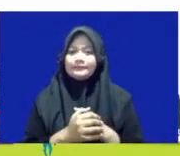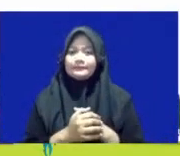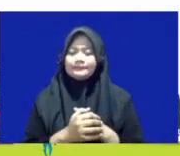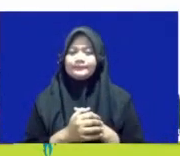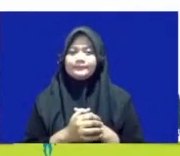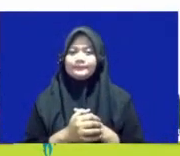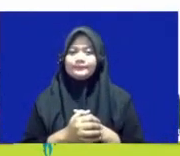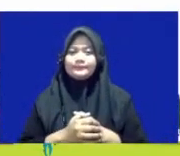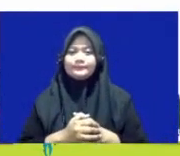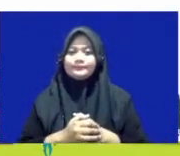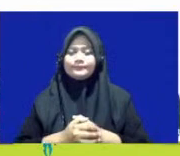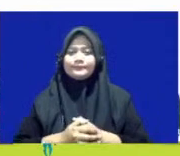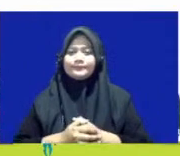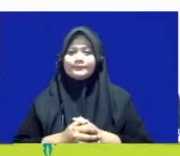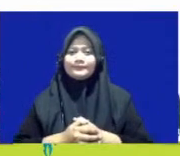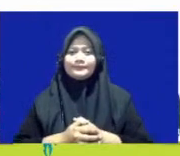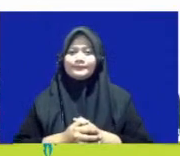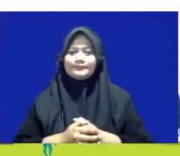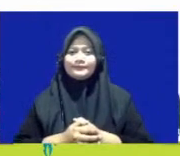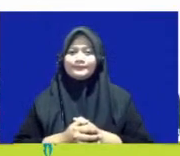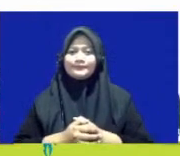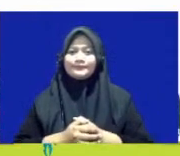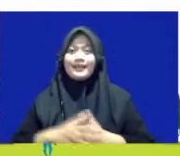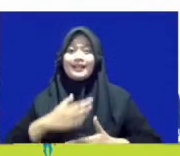word social capital of the people of Bangladesh.